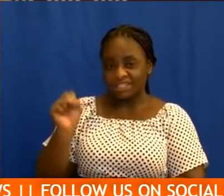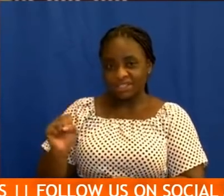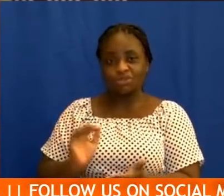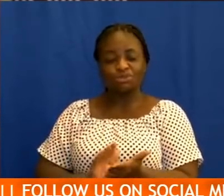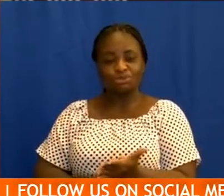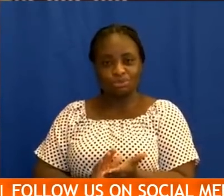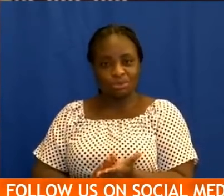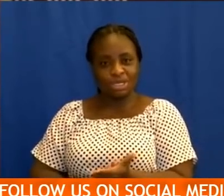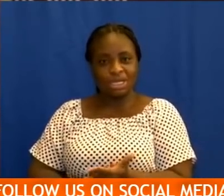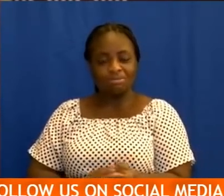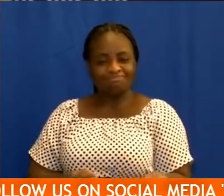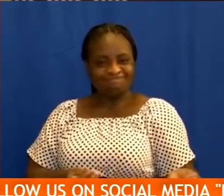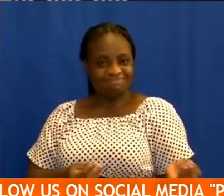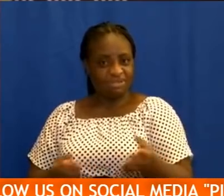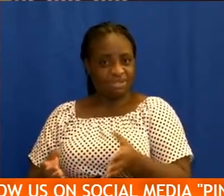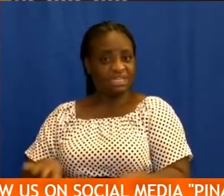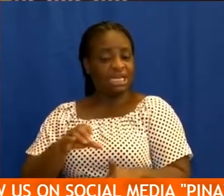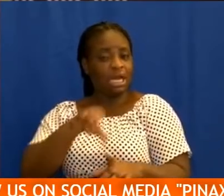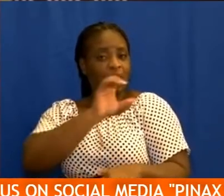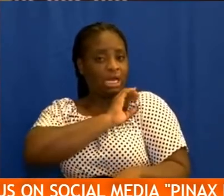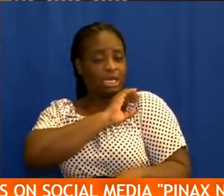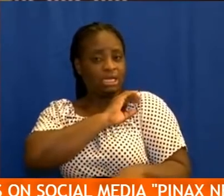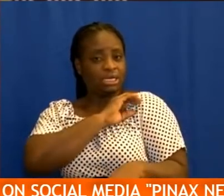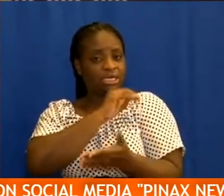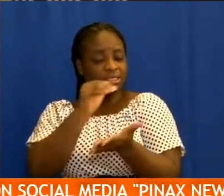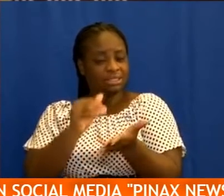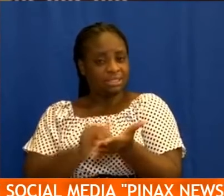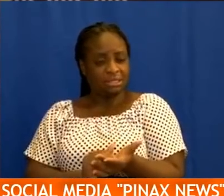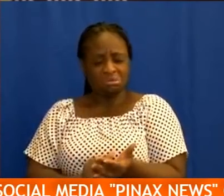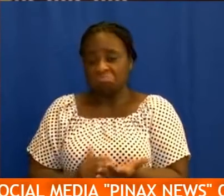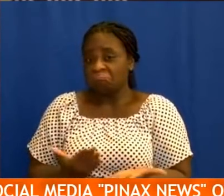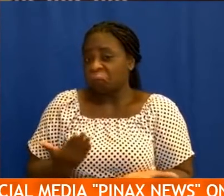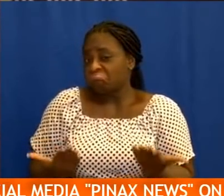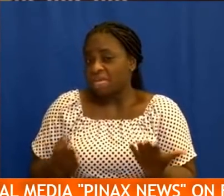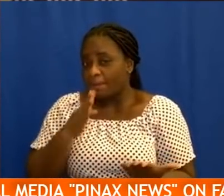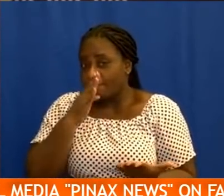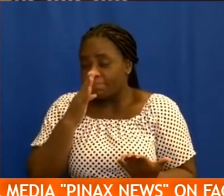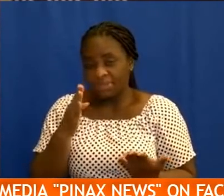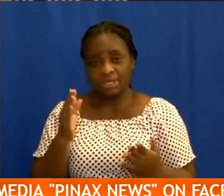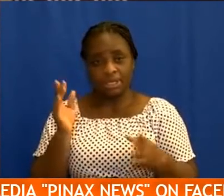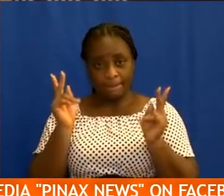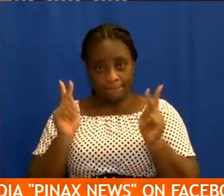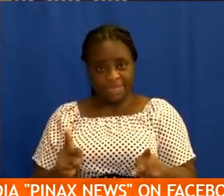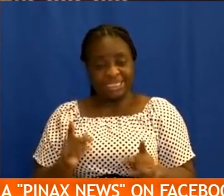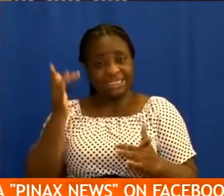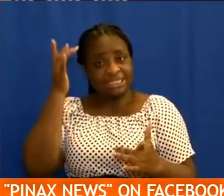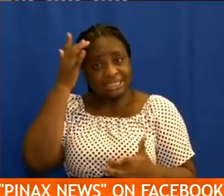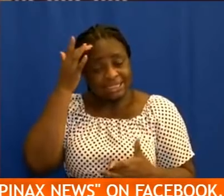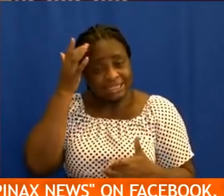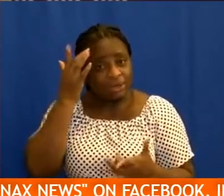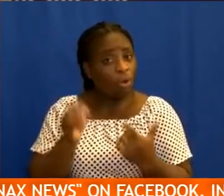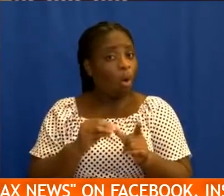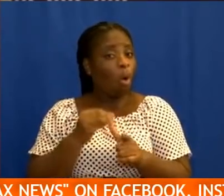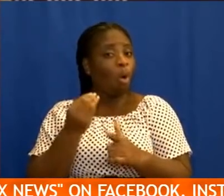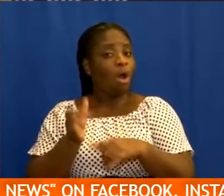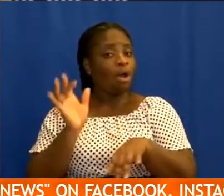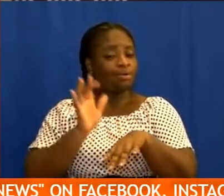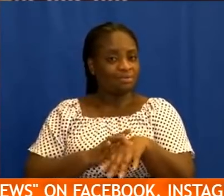schools have been mapped to medical facilities across the country so that any outbreak of the disease in any such